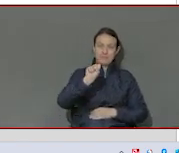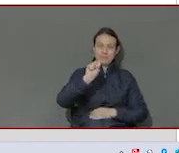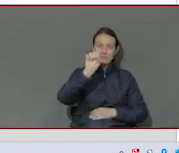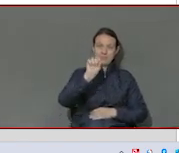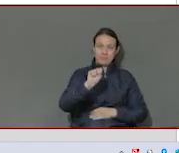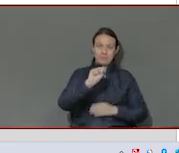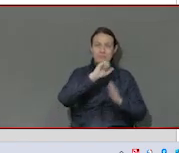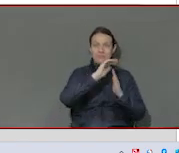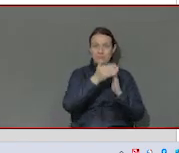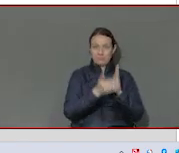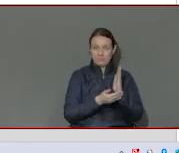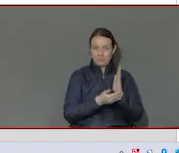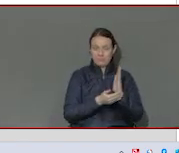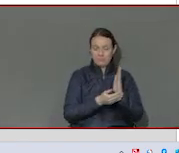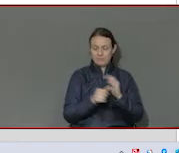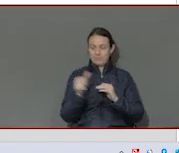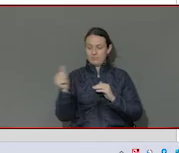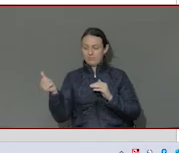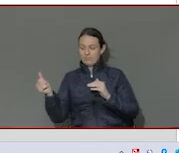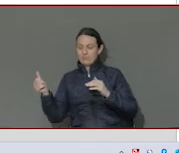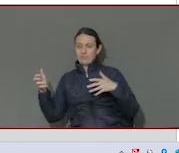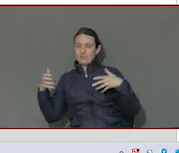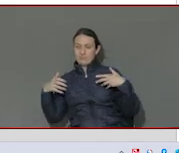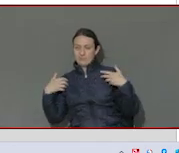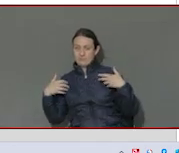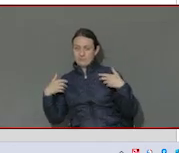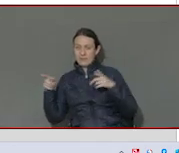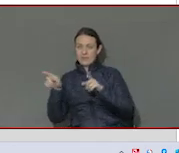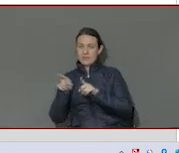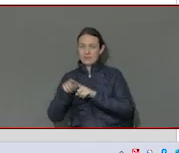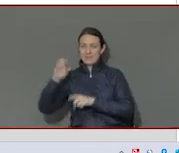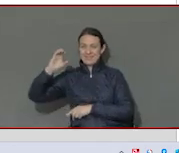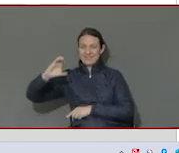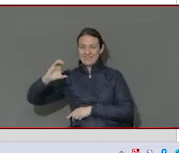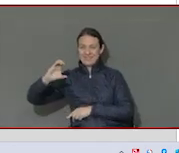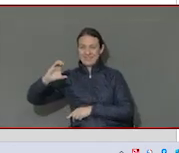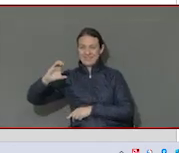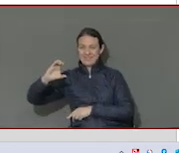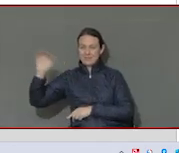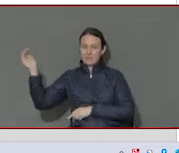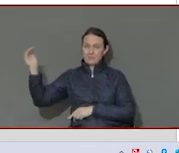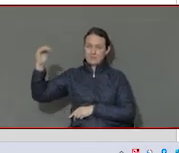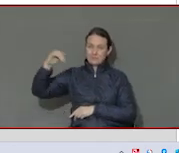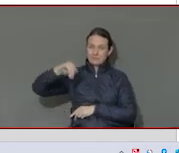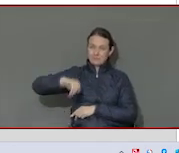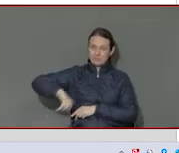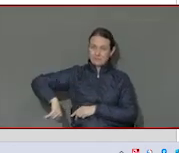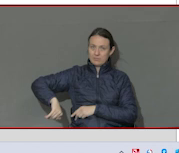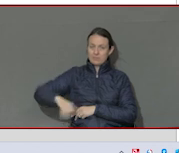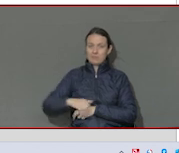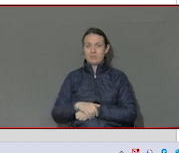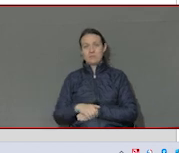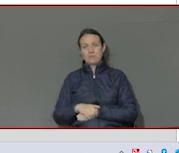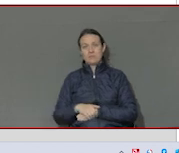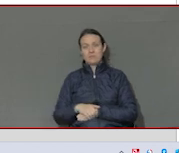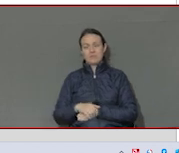Whereas for other primates here, it makes what? A C shape. Now, what is the advantage